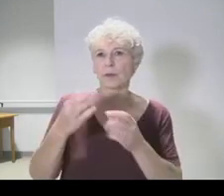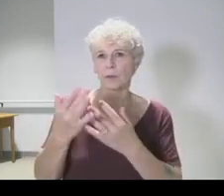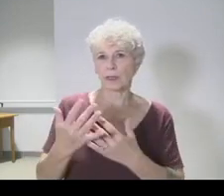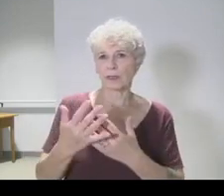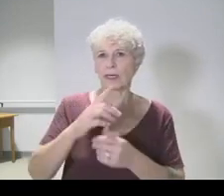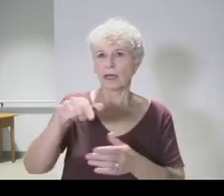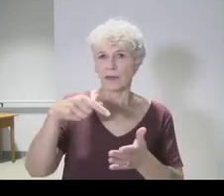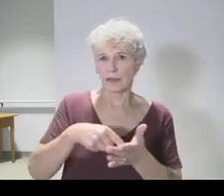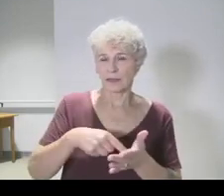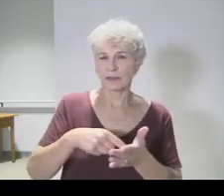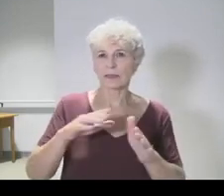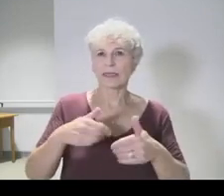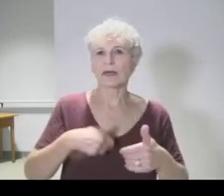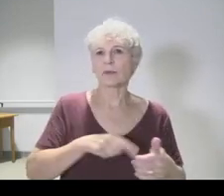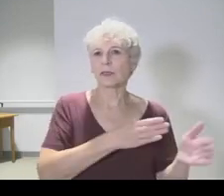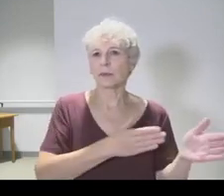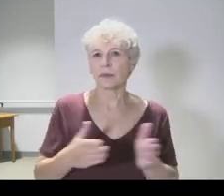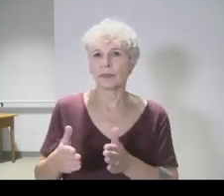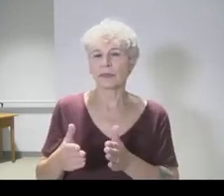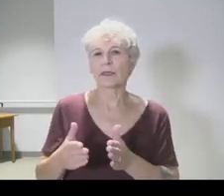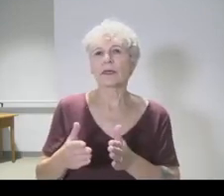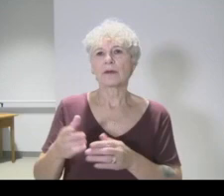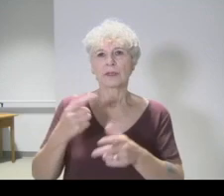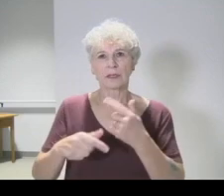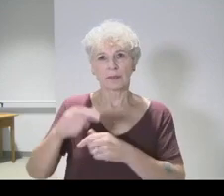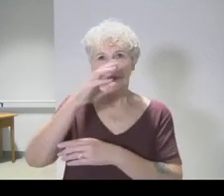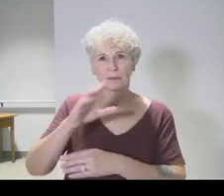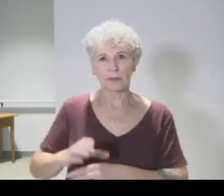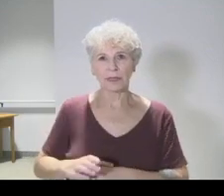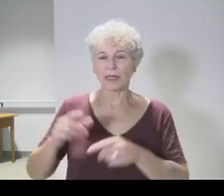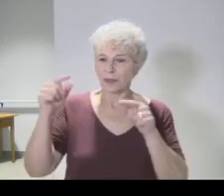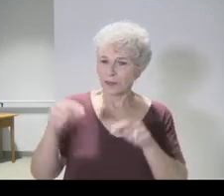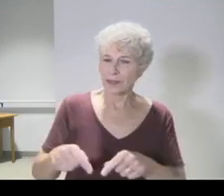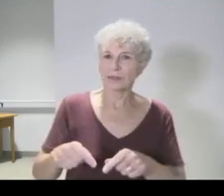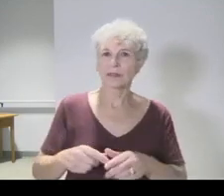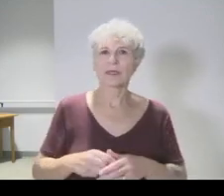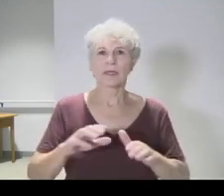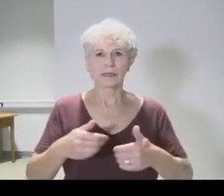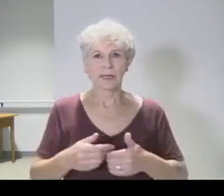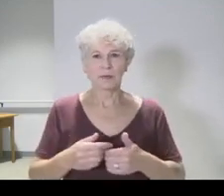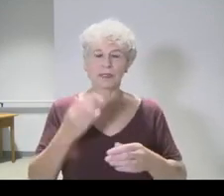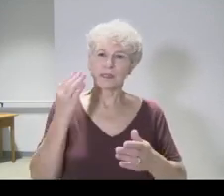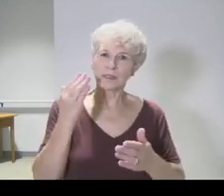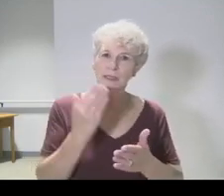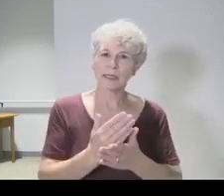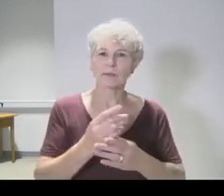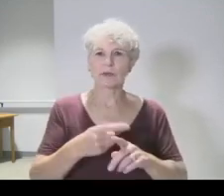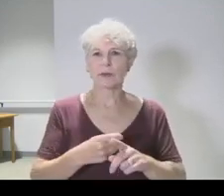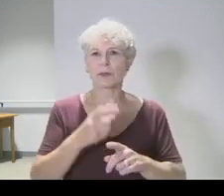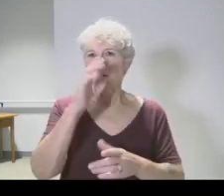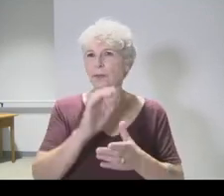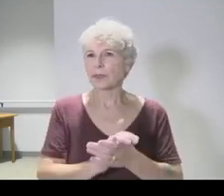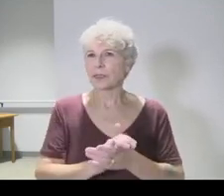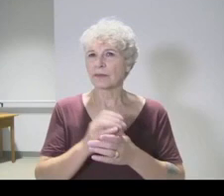This is how we prepare for the coming of Jesus. This is how we keep from believing the lies and